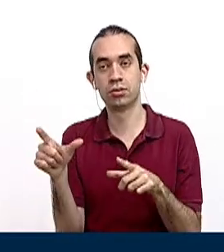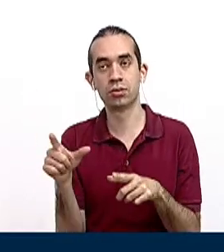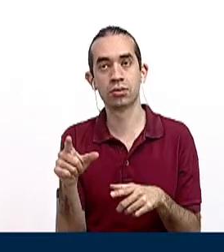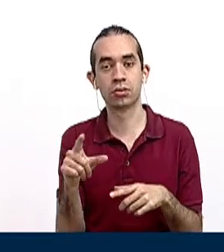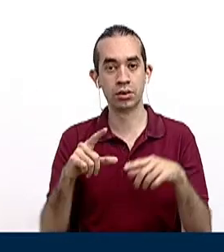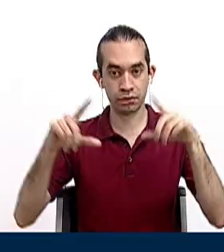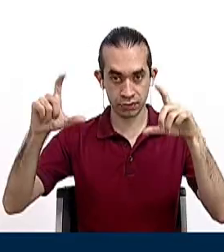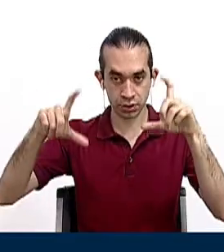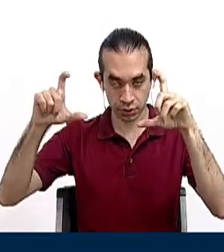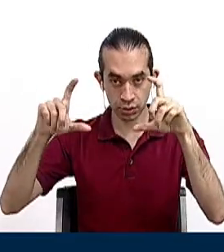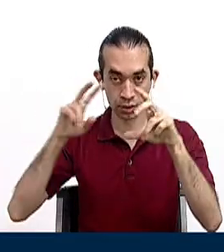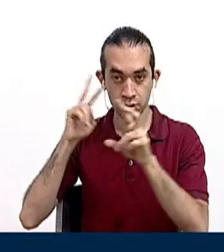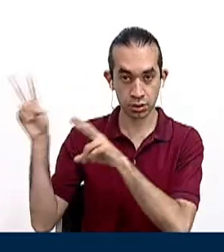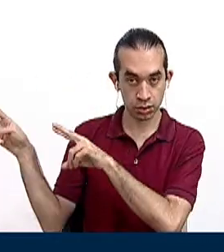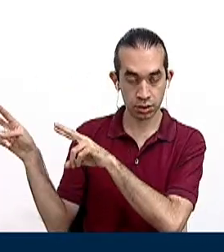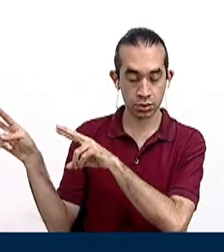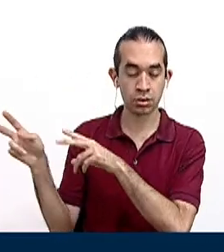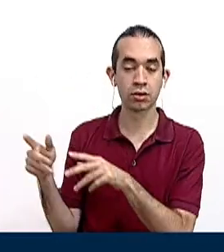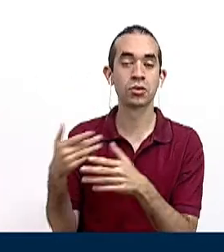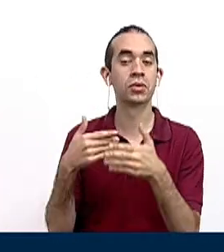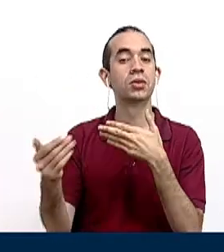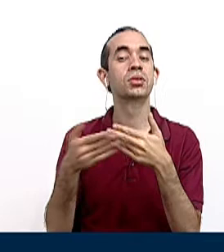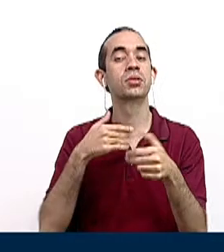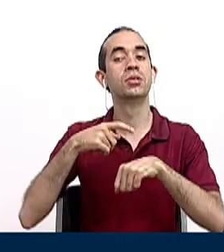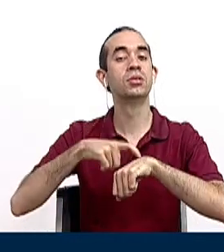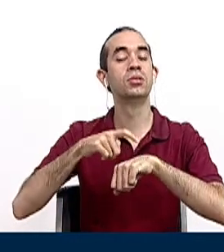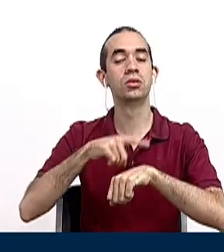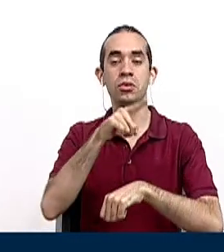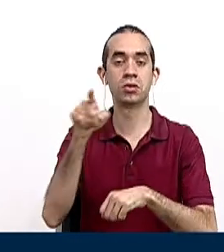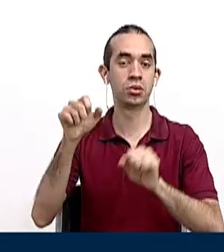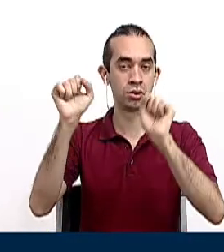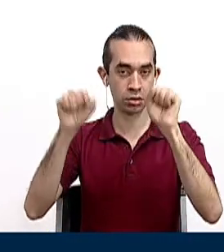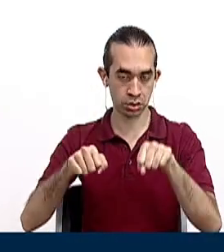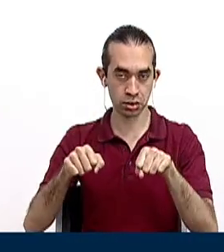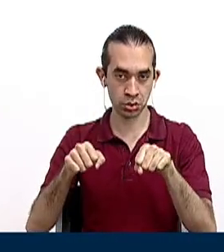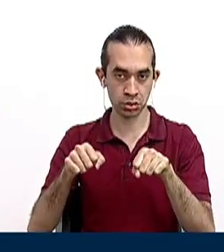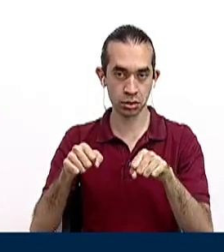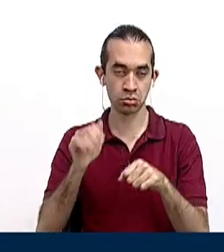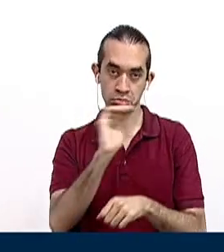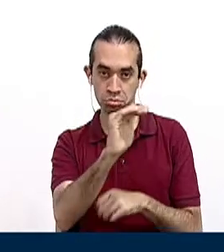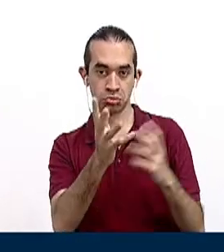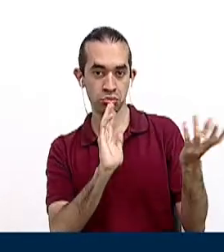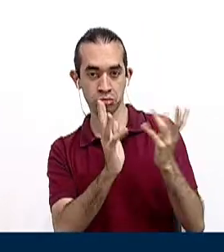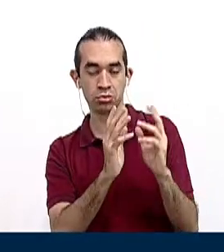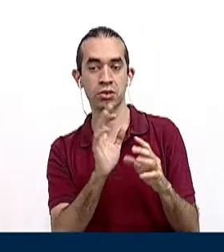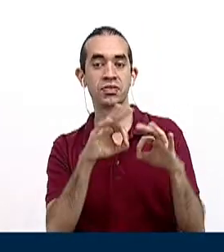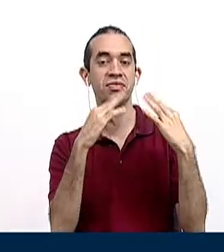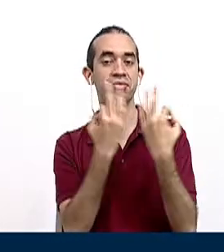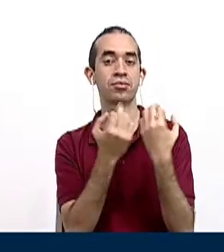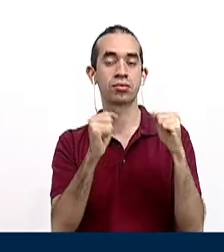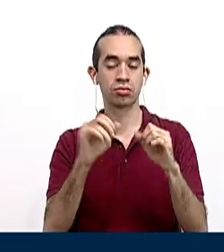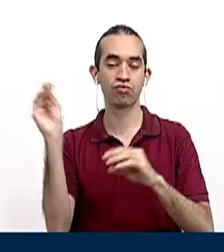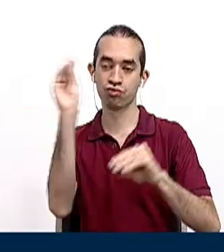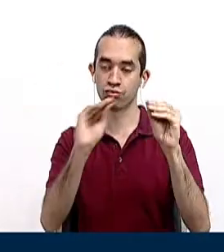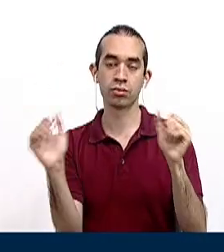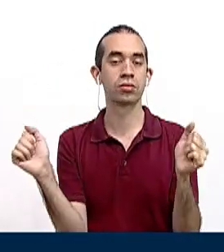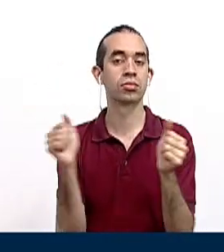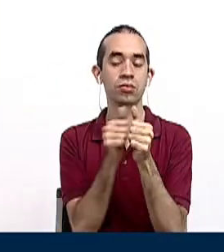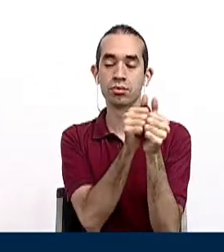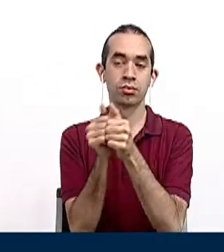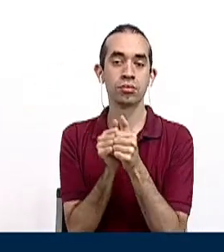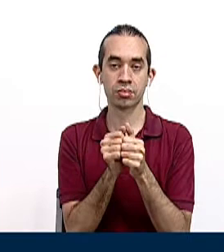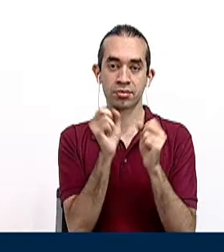it. Remember that at any point, you can actually talk to your family. You can complete this together.